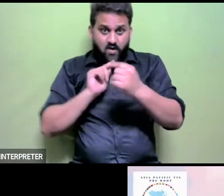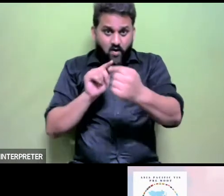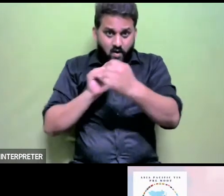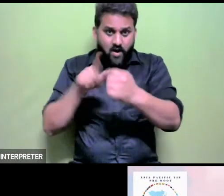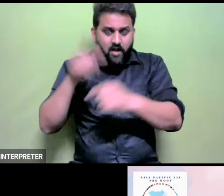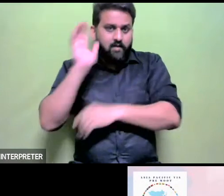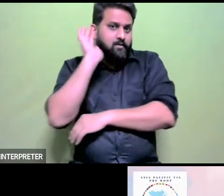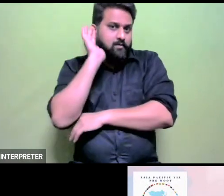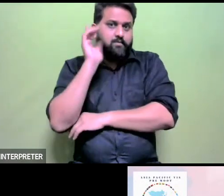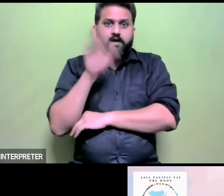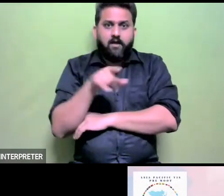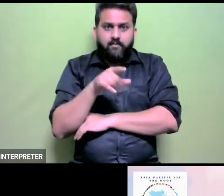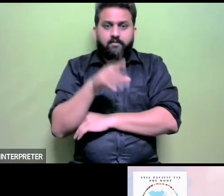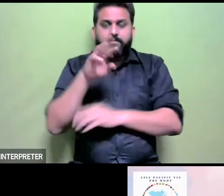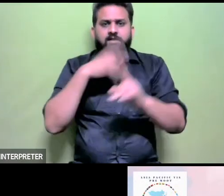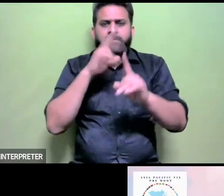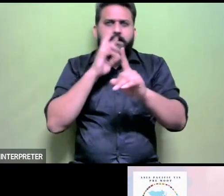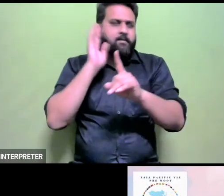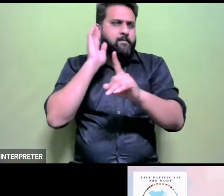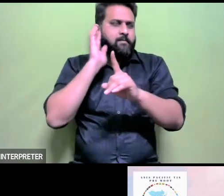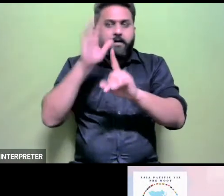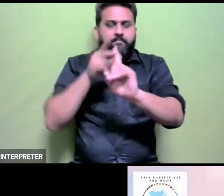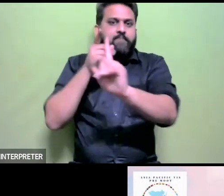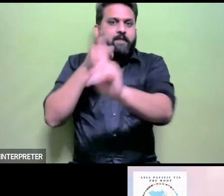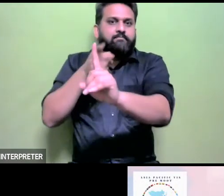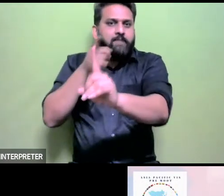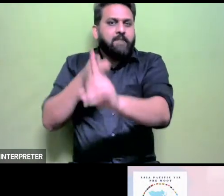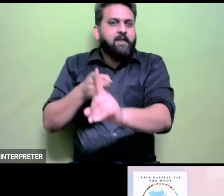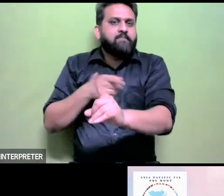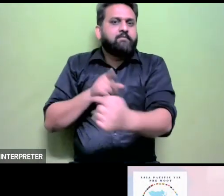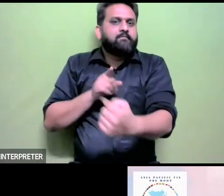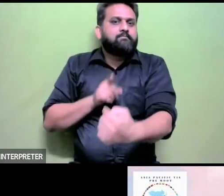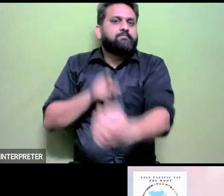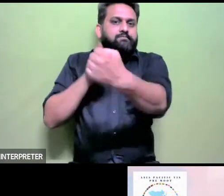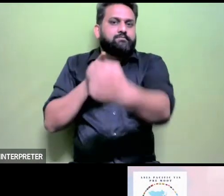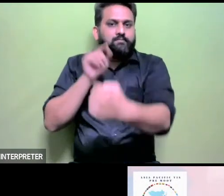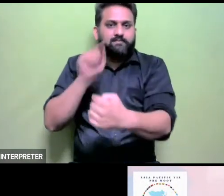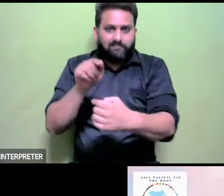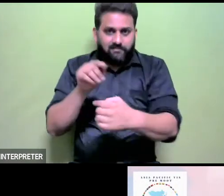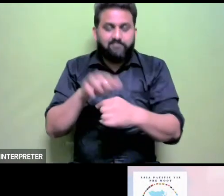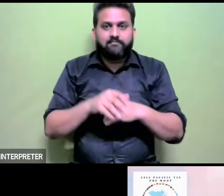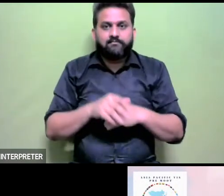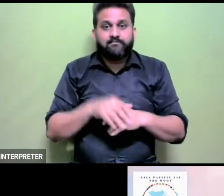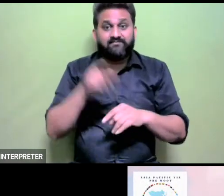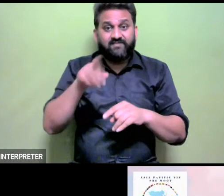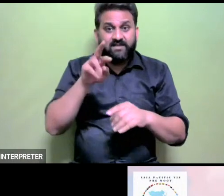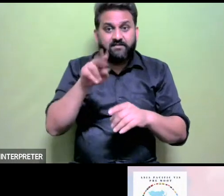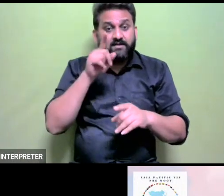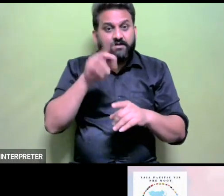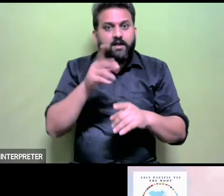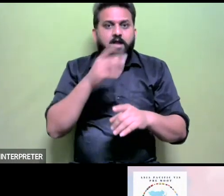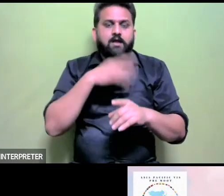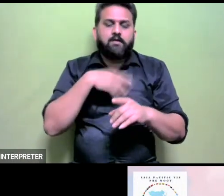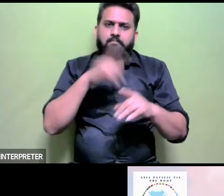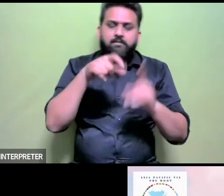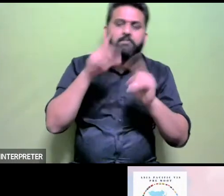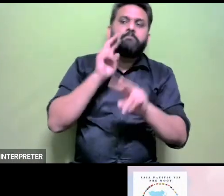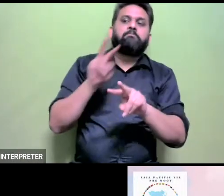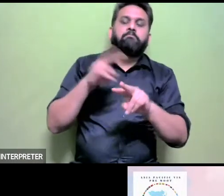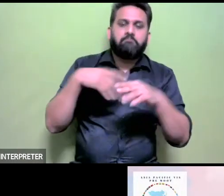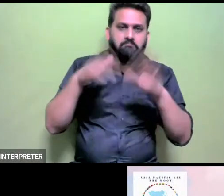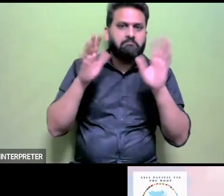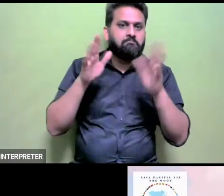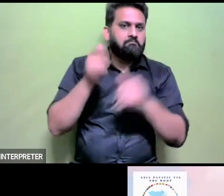the argument, and then you attack. So it's a very linked argument and very interactive argument. So it will be very much appreciated about that.